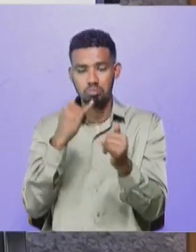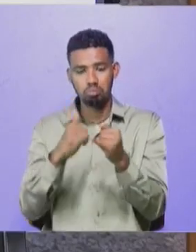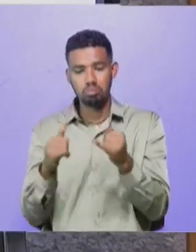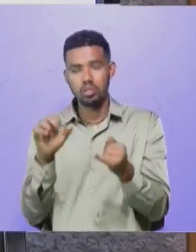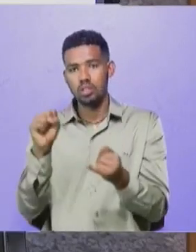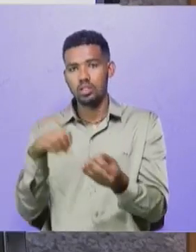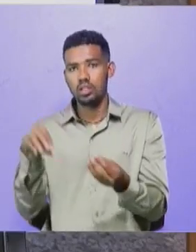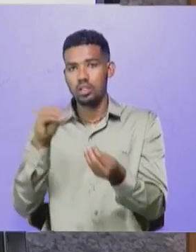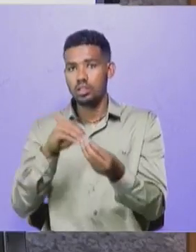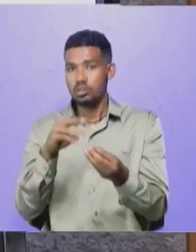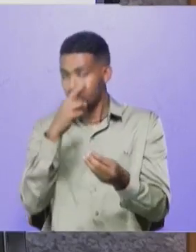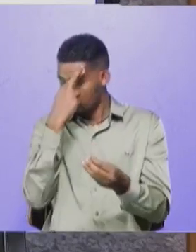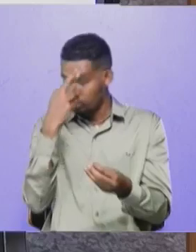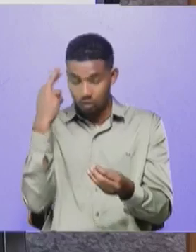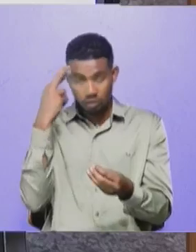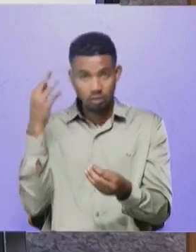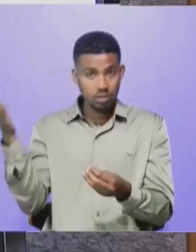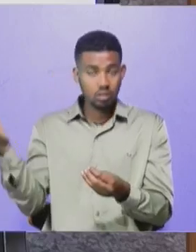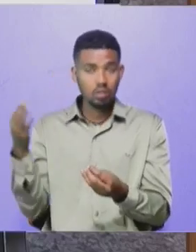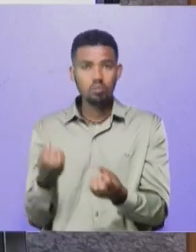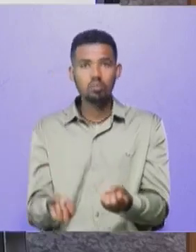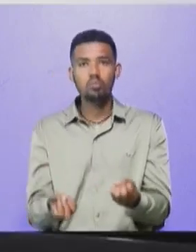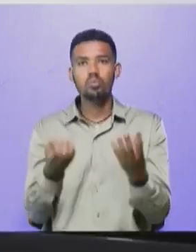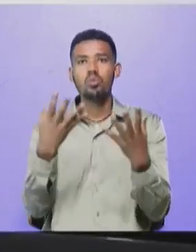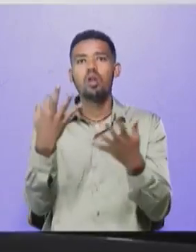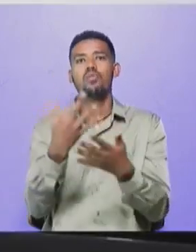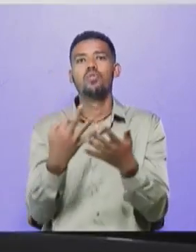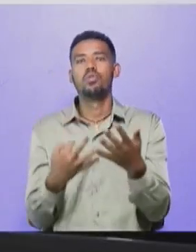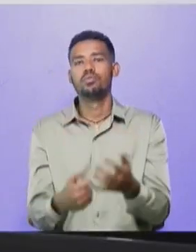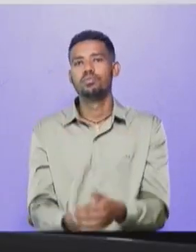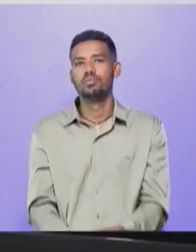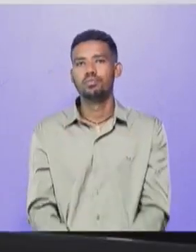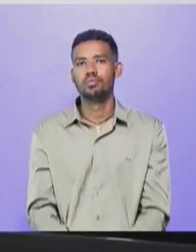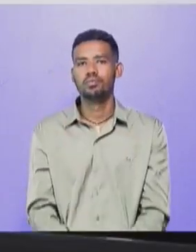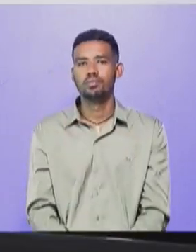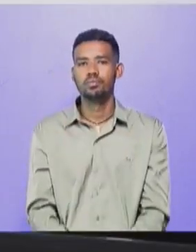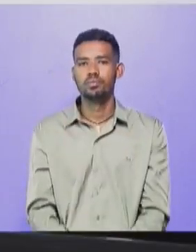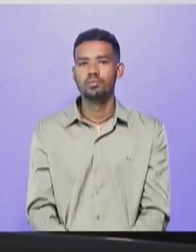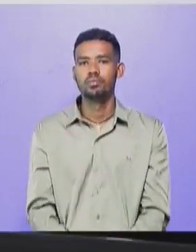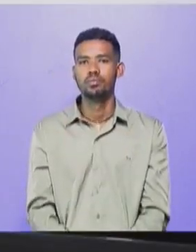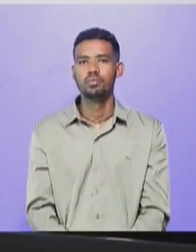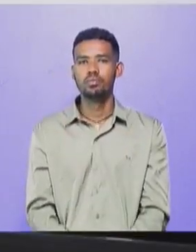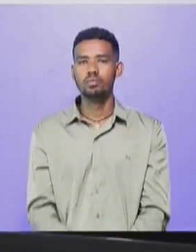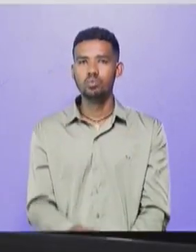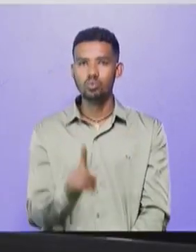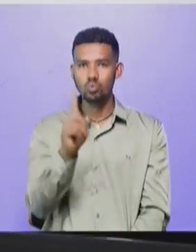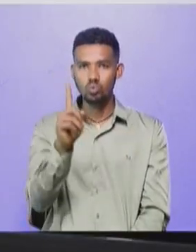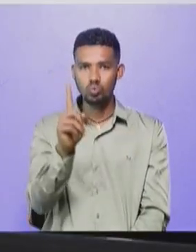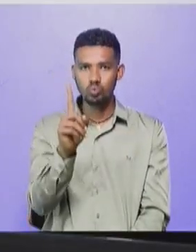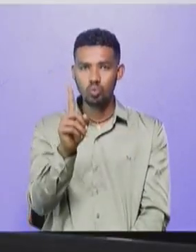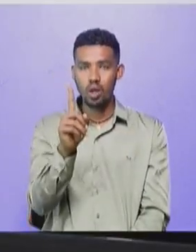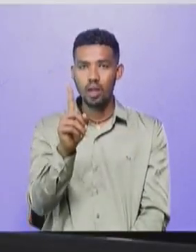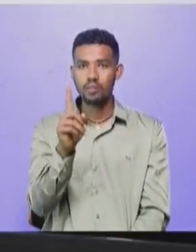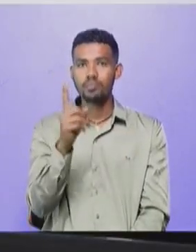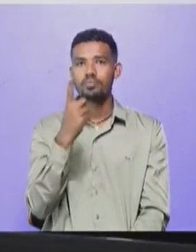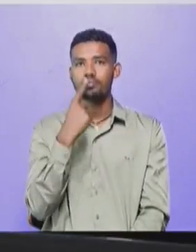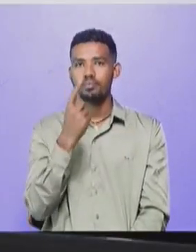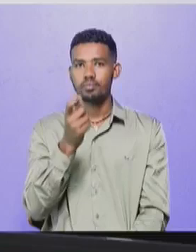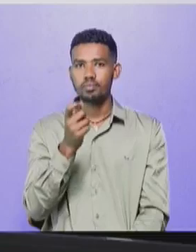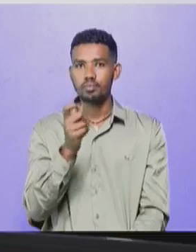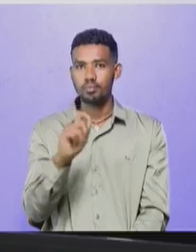this one is plural form. Two cats, one pen, two